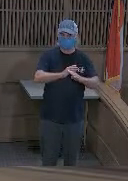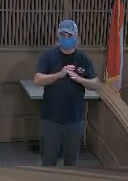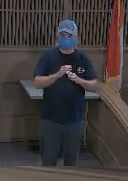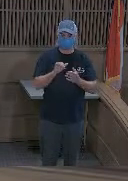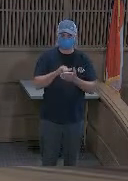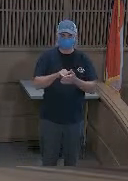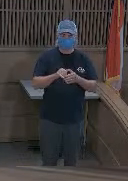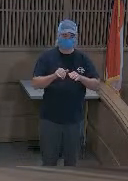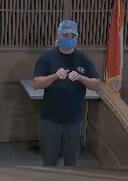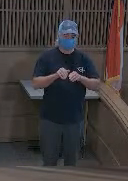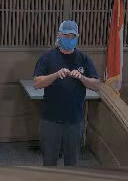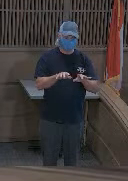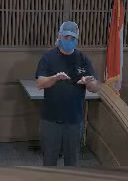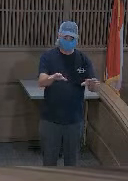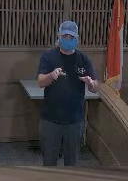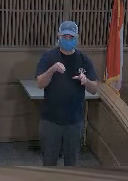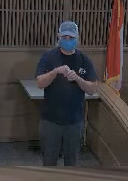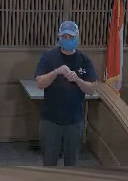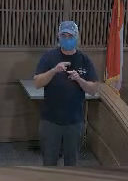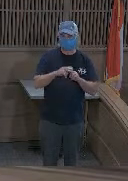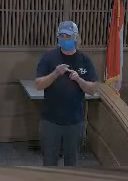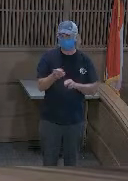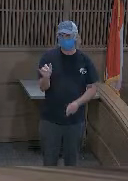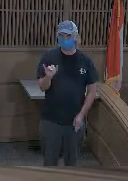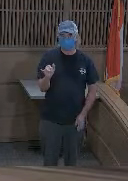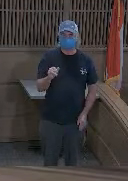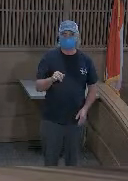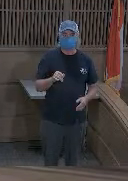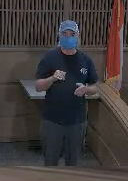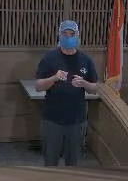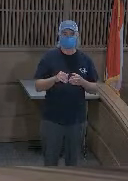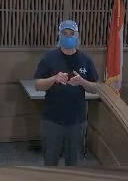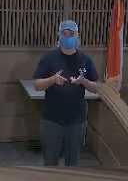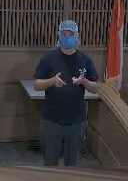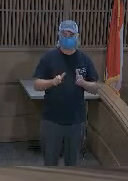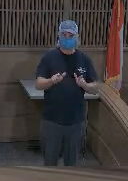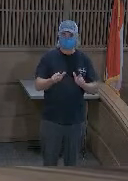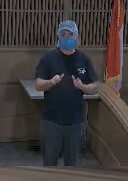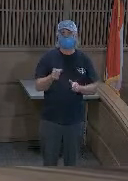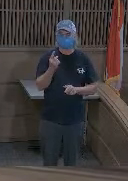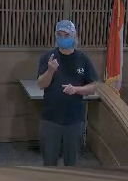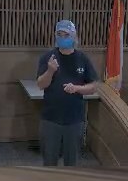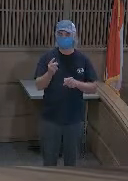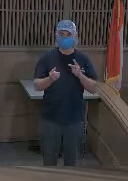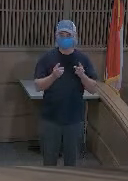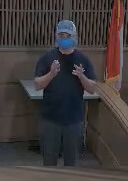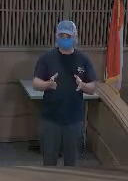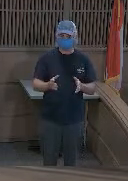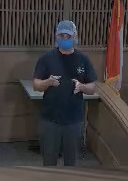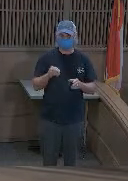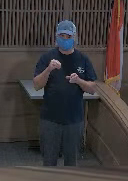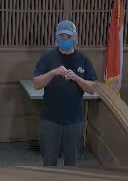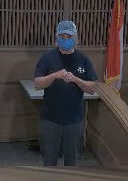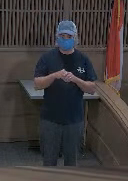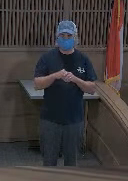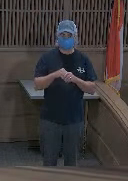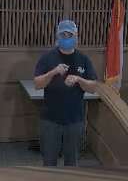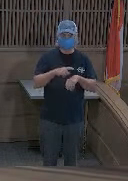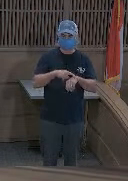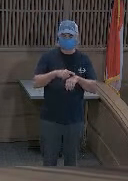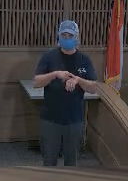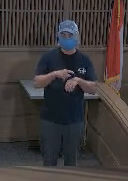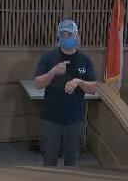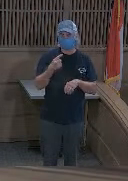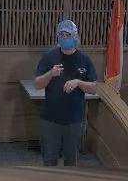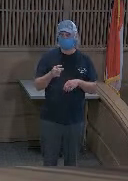amount of interaction. And we're still allowing 1 visitor at a time. In order to minimize the number of people coming in and out of the hospital, a patient